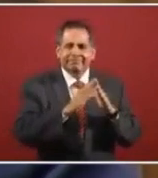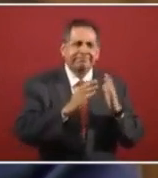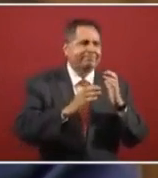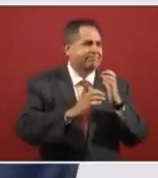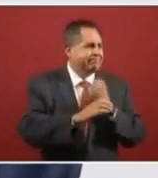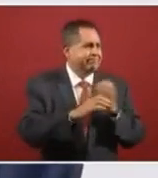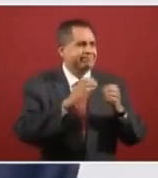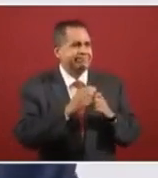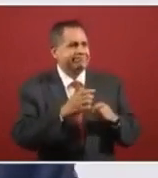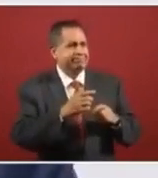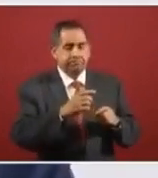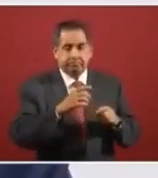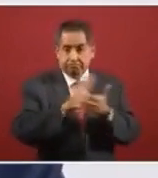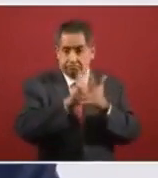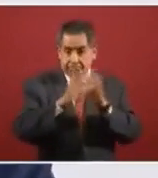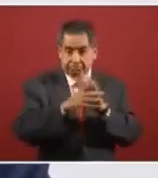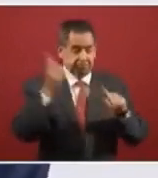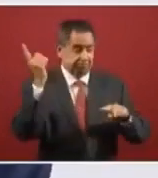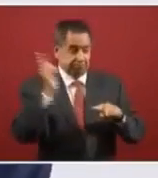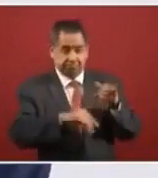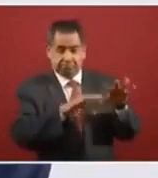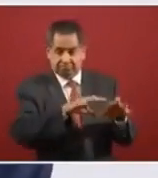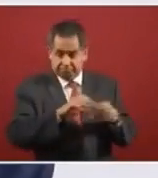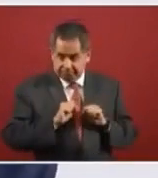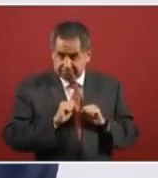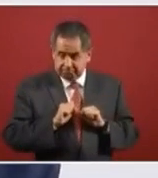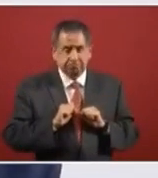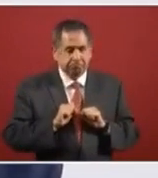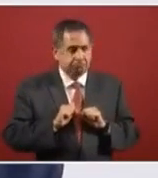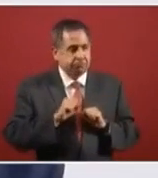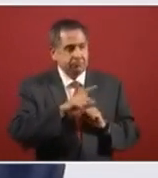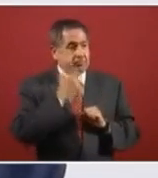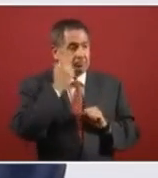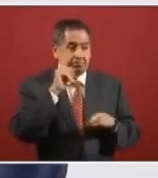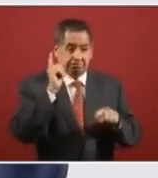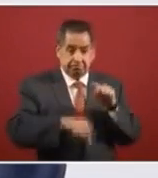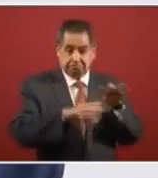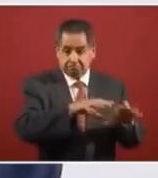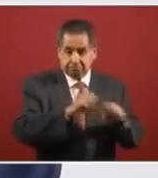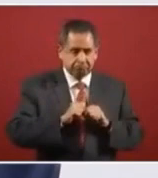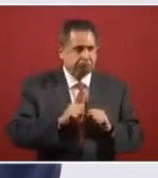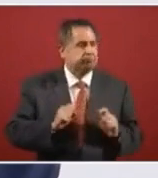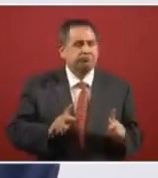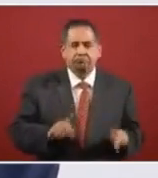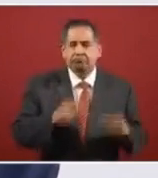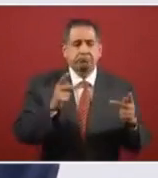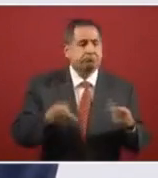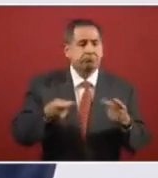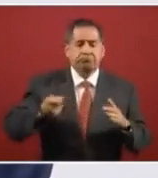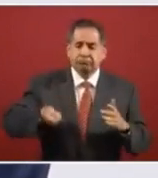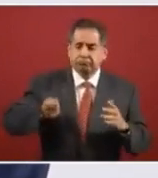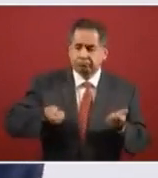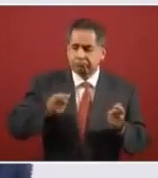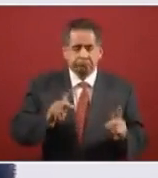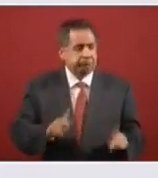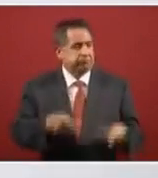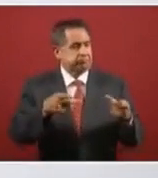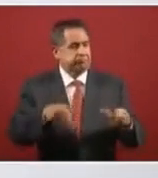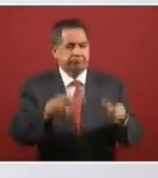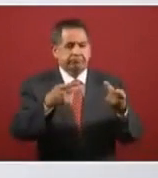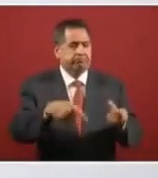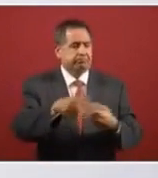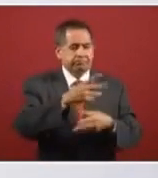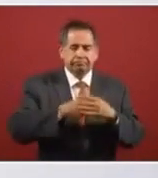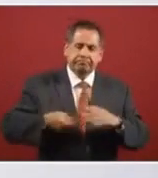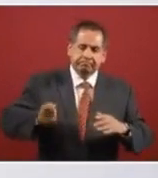that are captured from delinquency and a white-collar crime they are